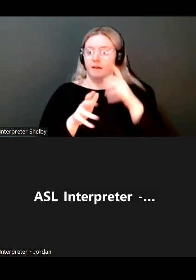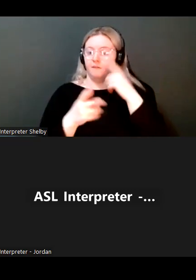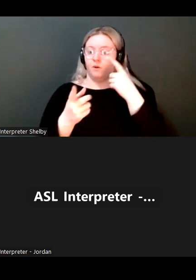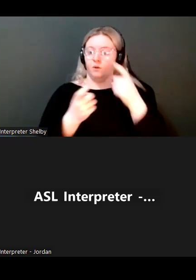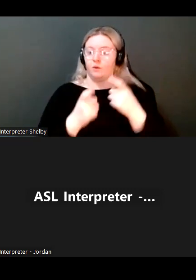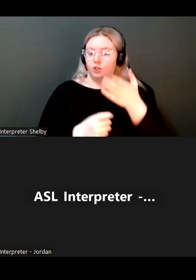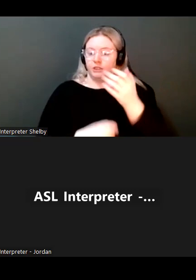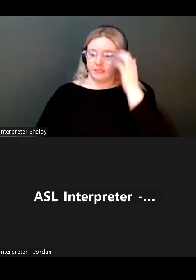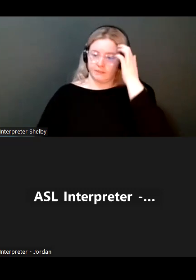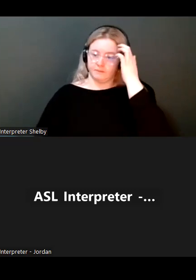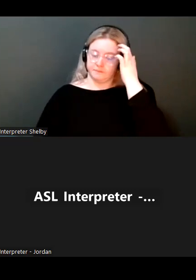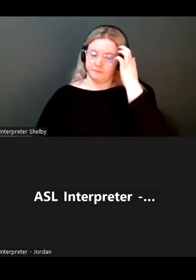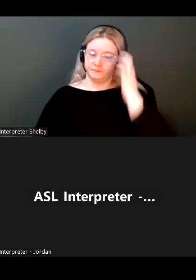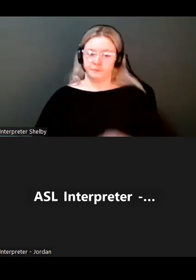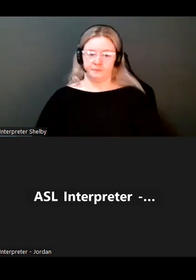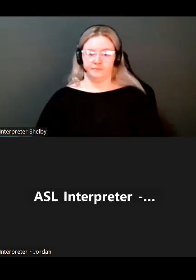questions.